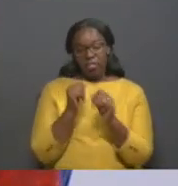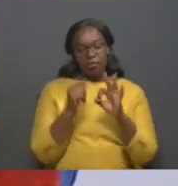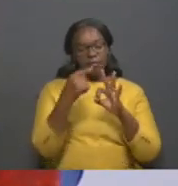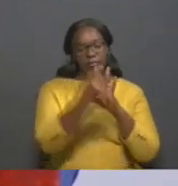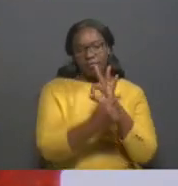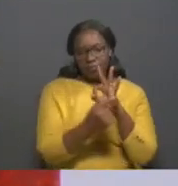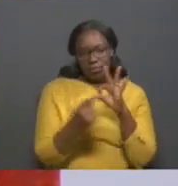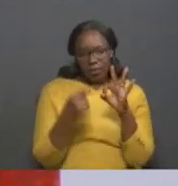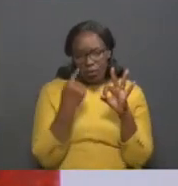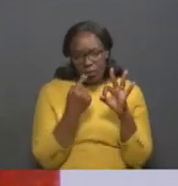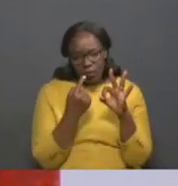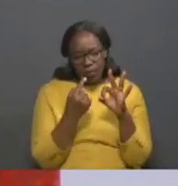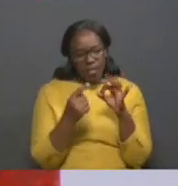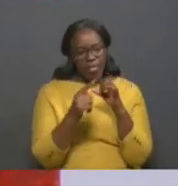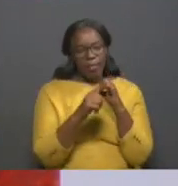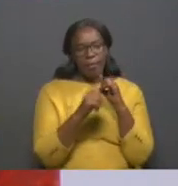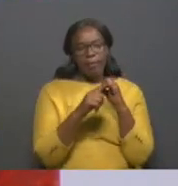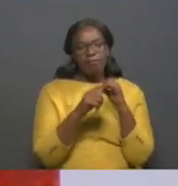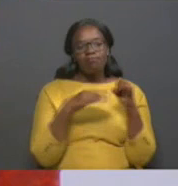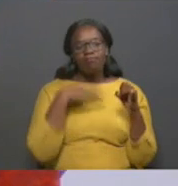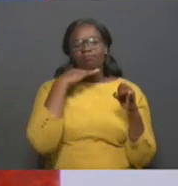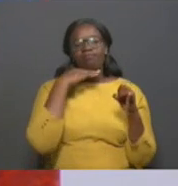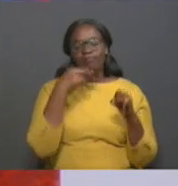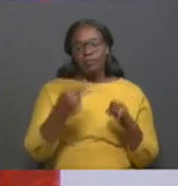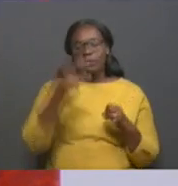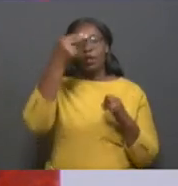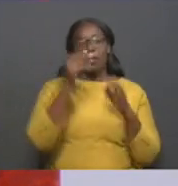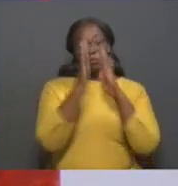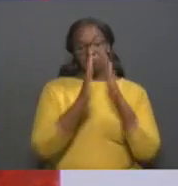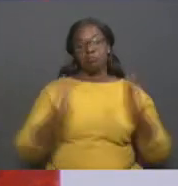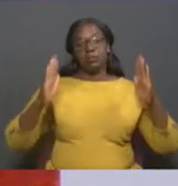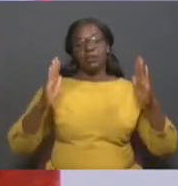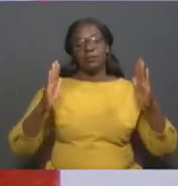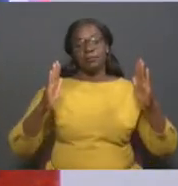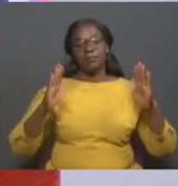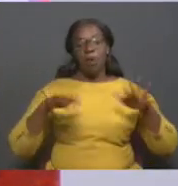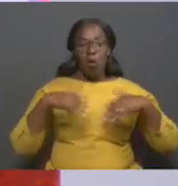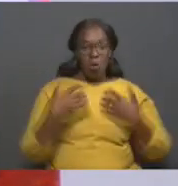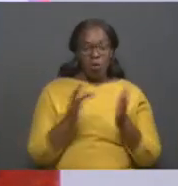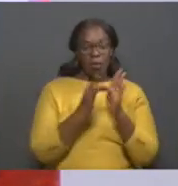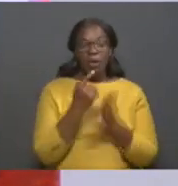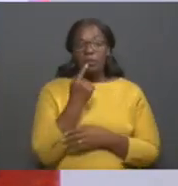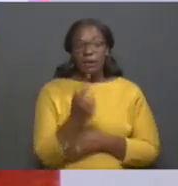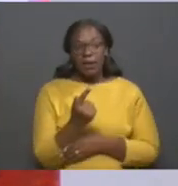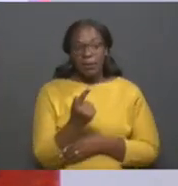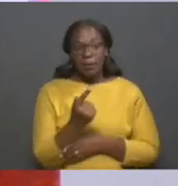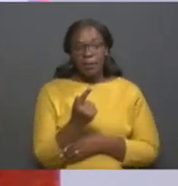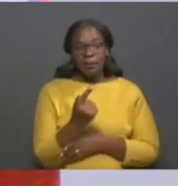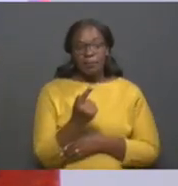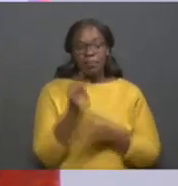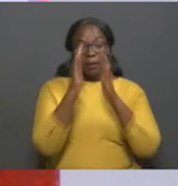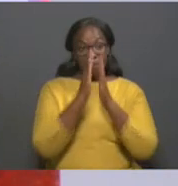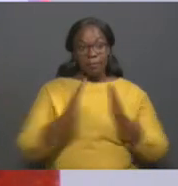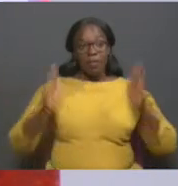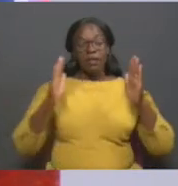guarantors was the death of the high priest, or rather what the biblical commentators would call the priestly